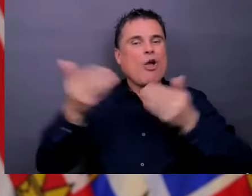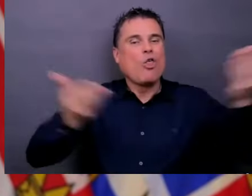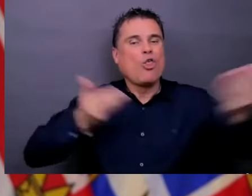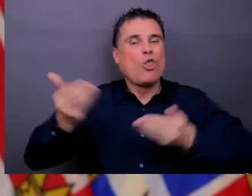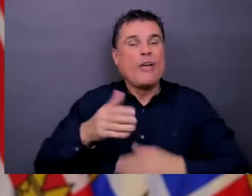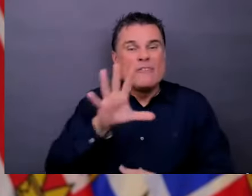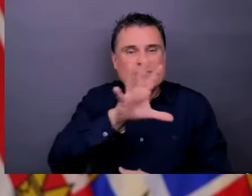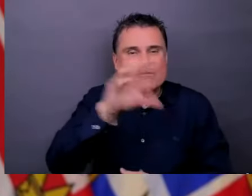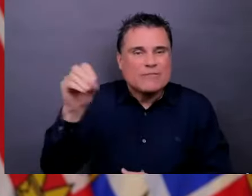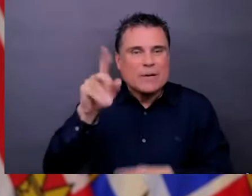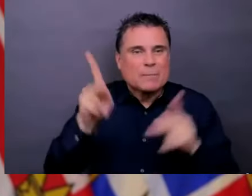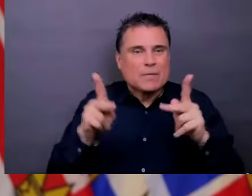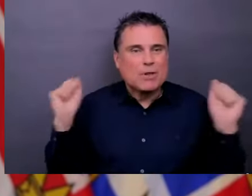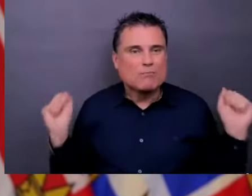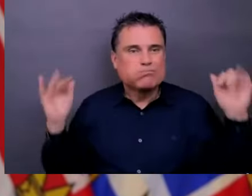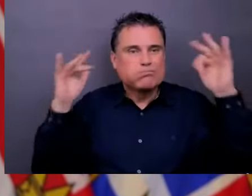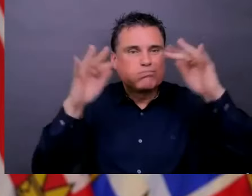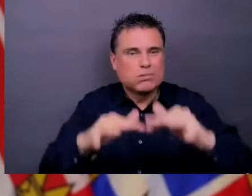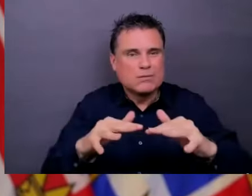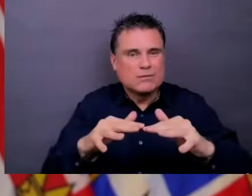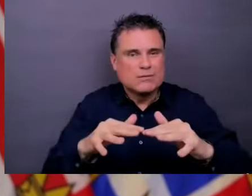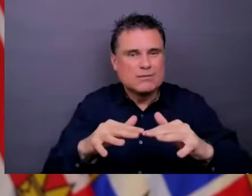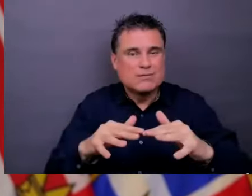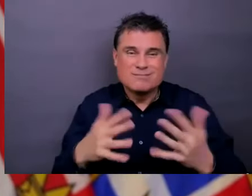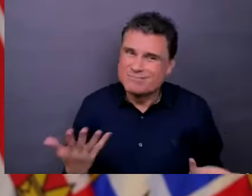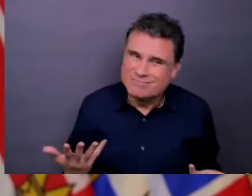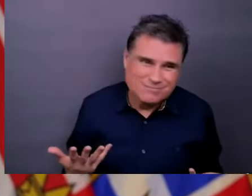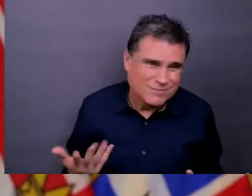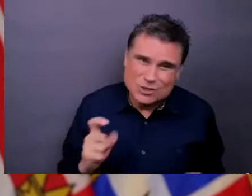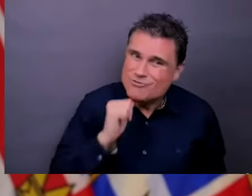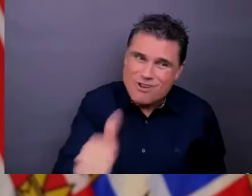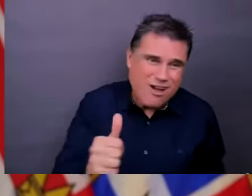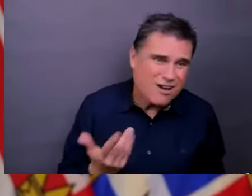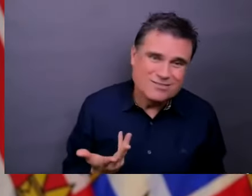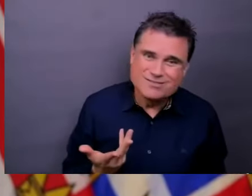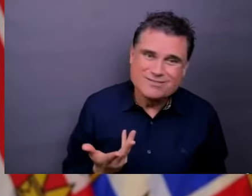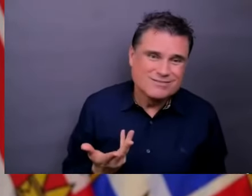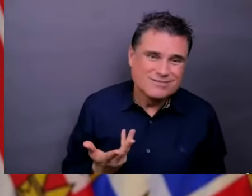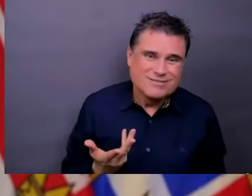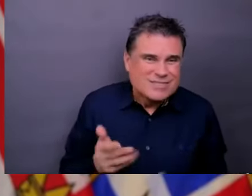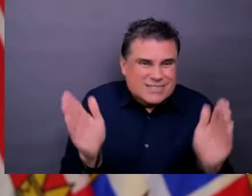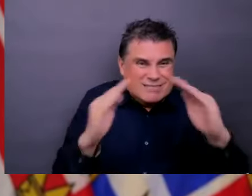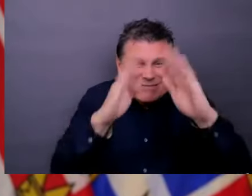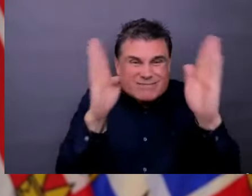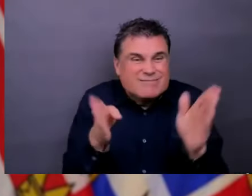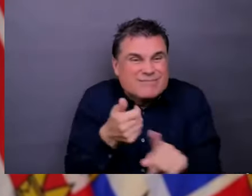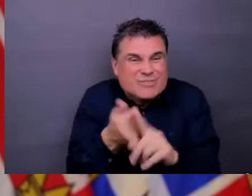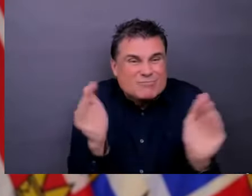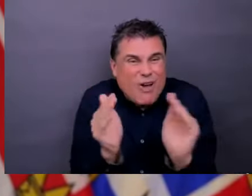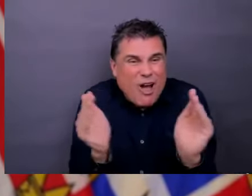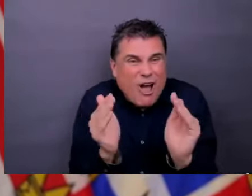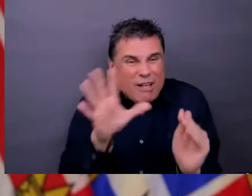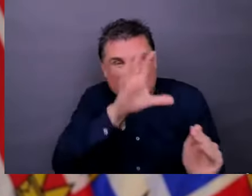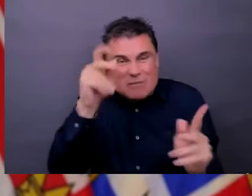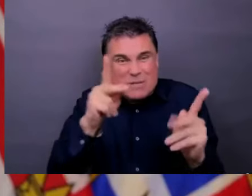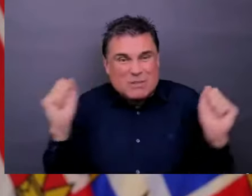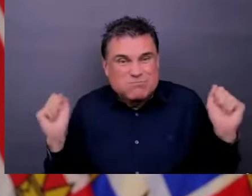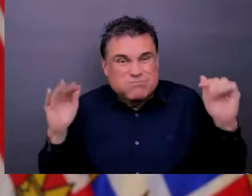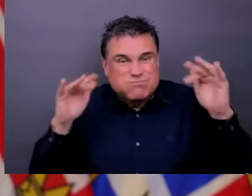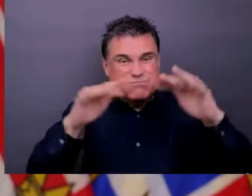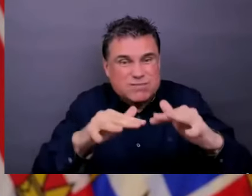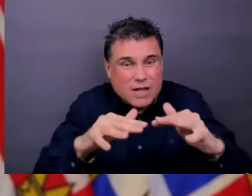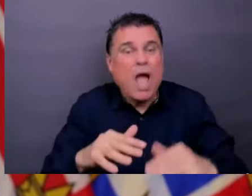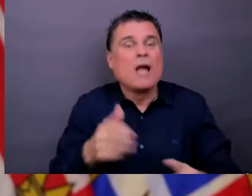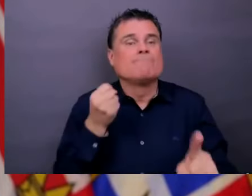that that event, which is against orders, became infected and spread to